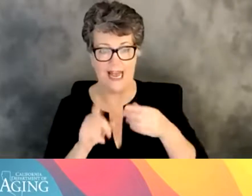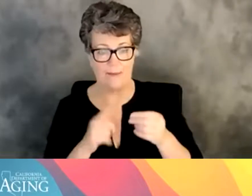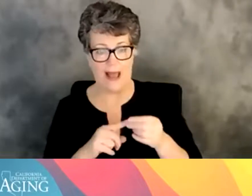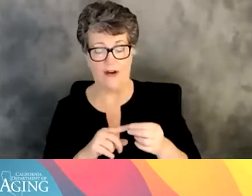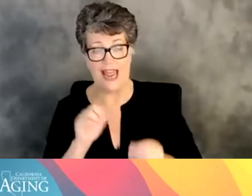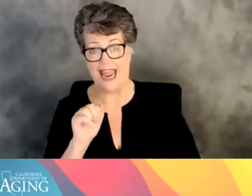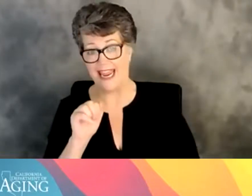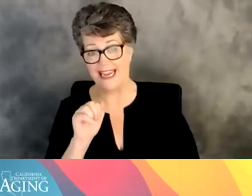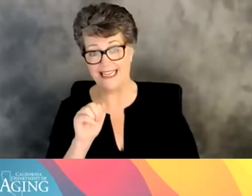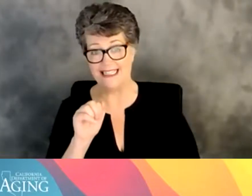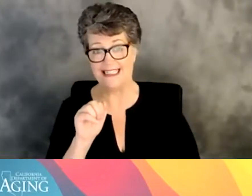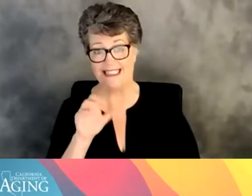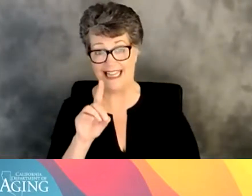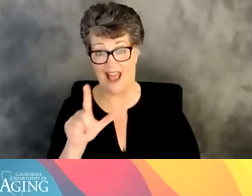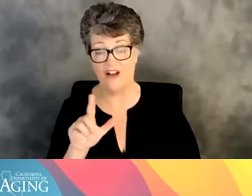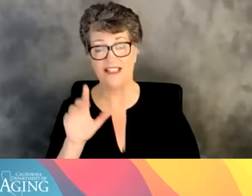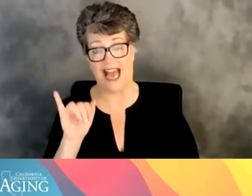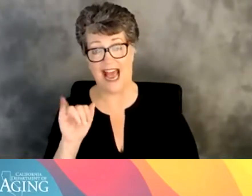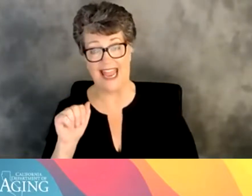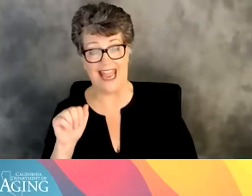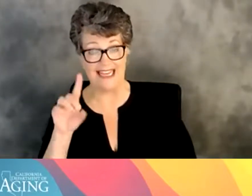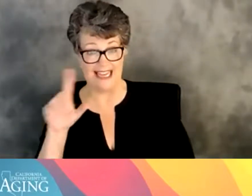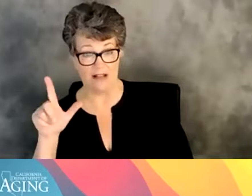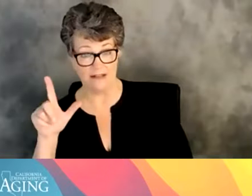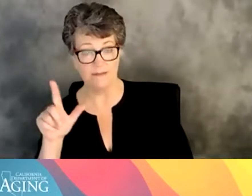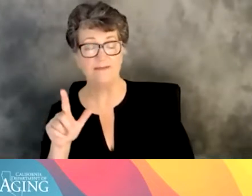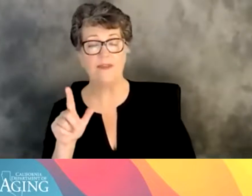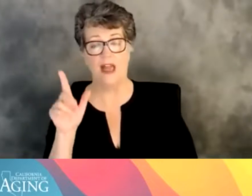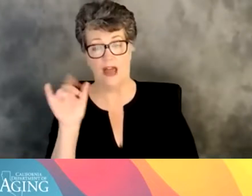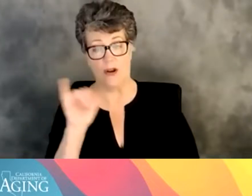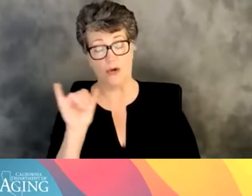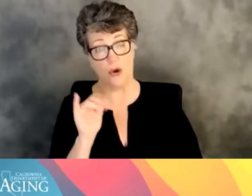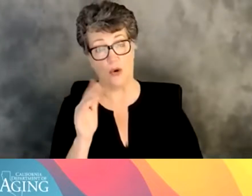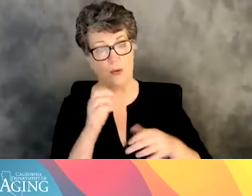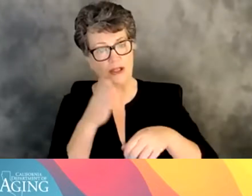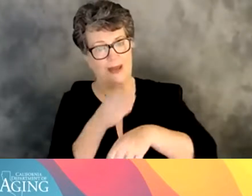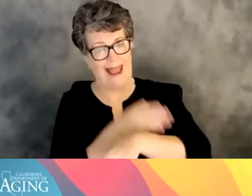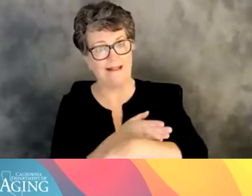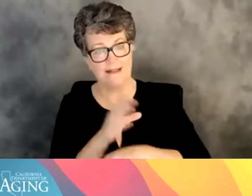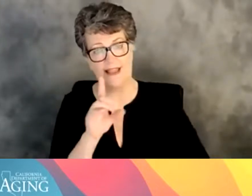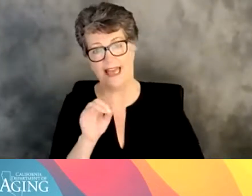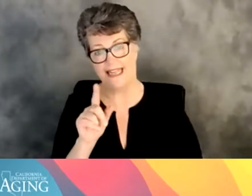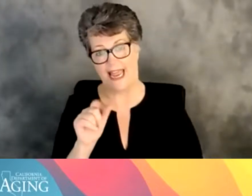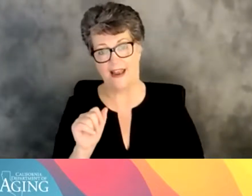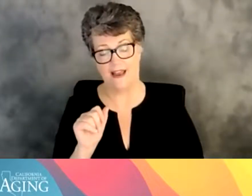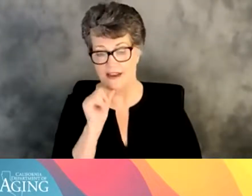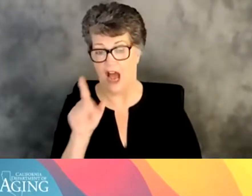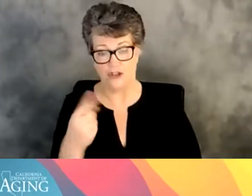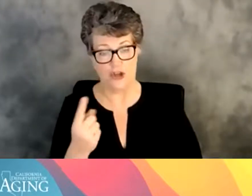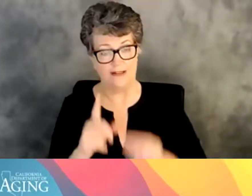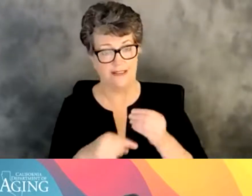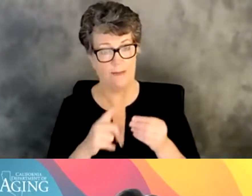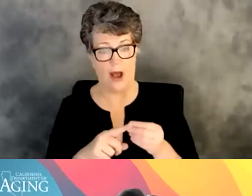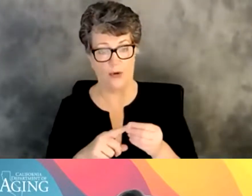and IADLs. And we are actually looking to enhance that data to not just be about